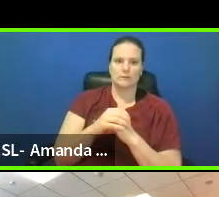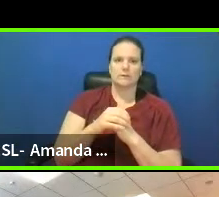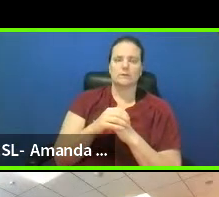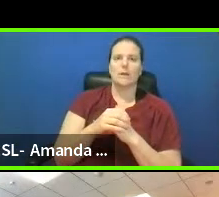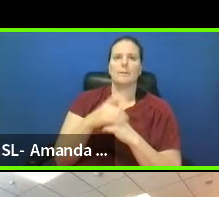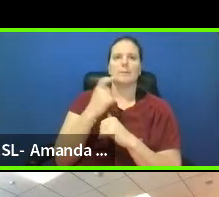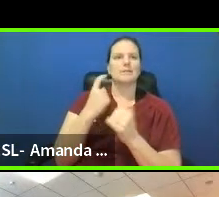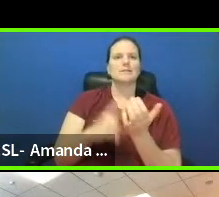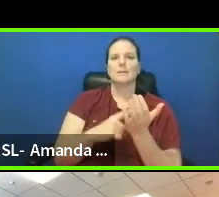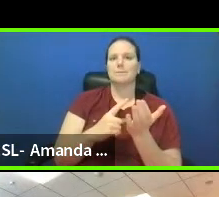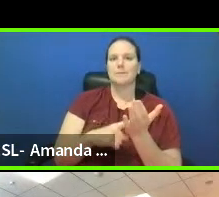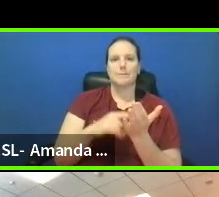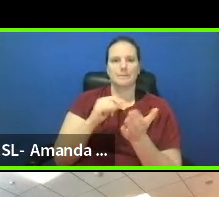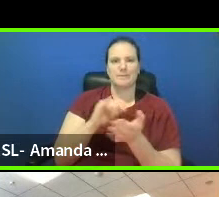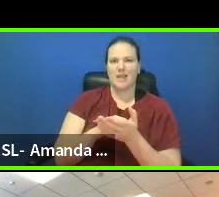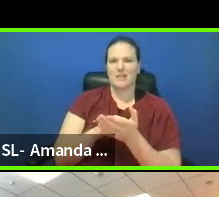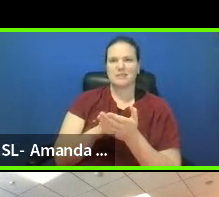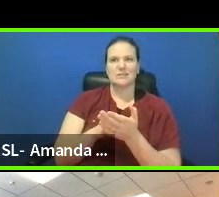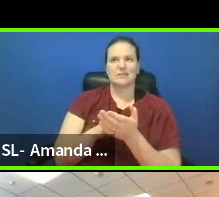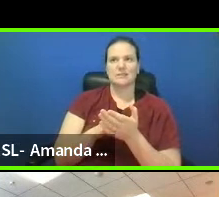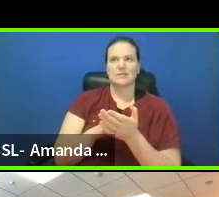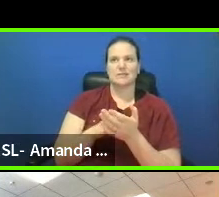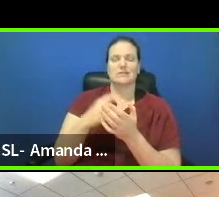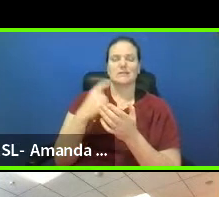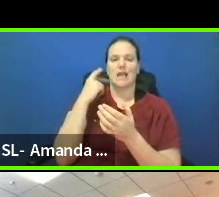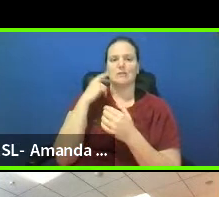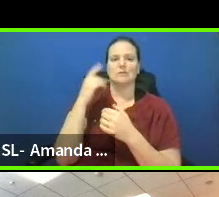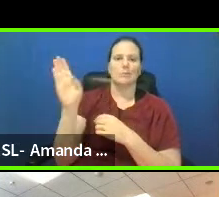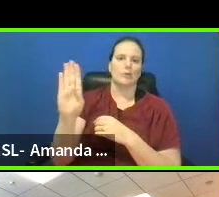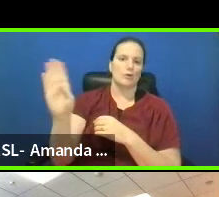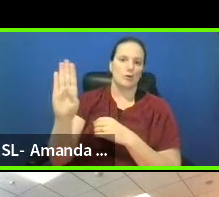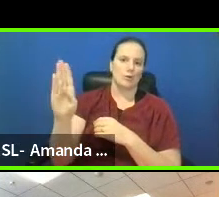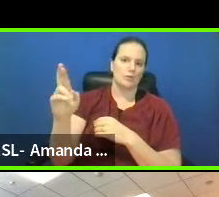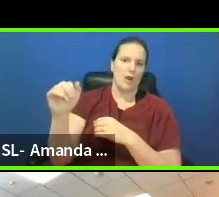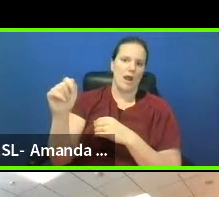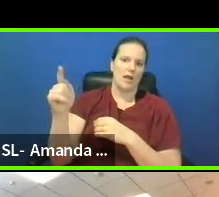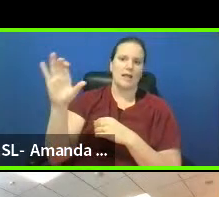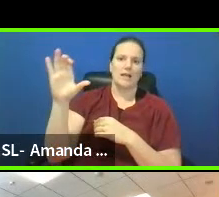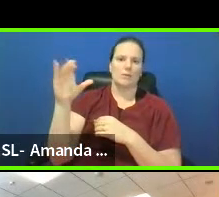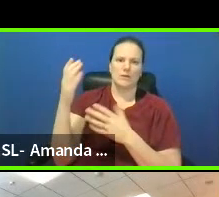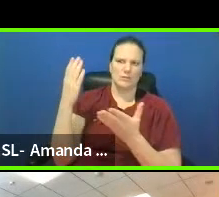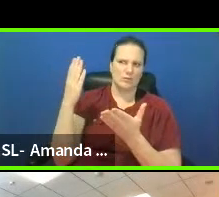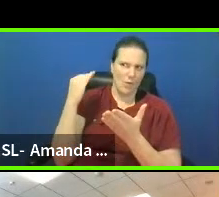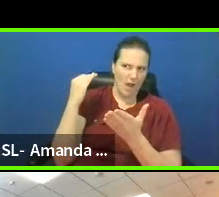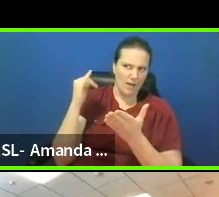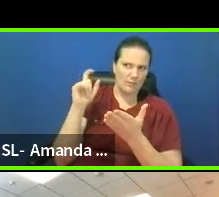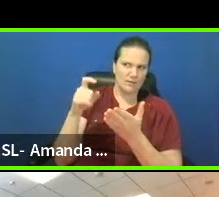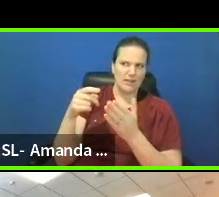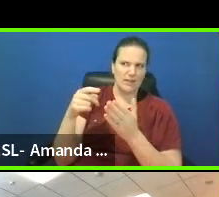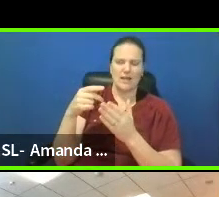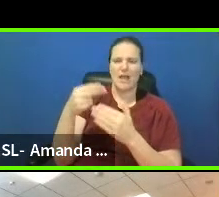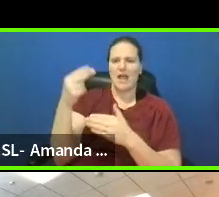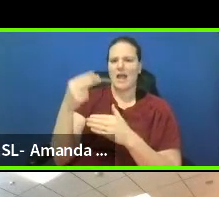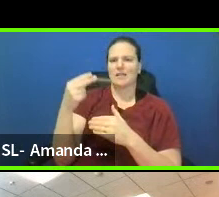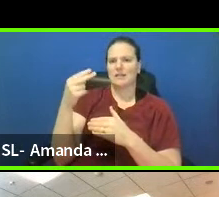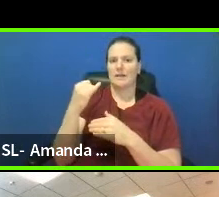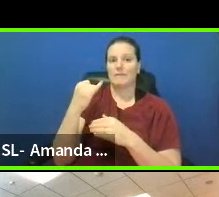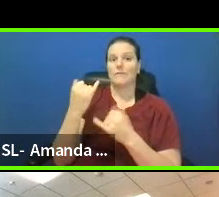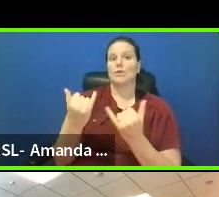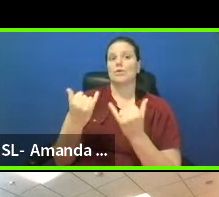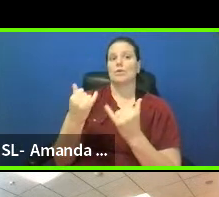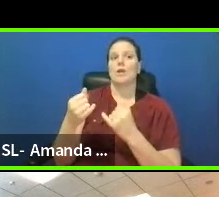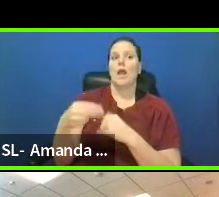because sometimes it's just sounds bureaucratic and we cannot get the idea why they need the certain height. If current